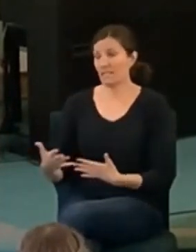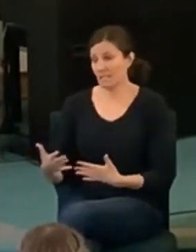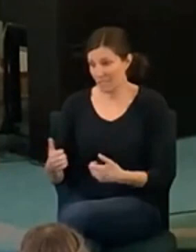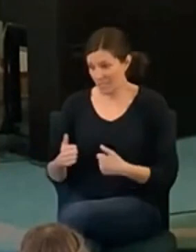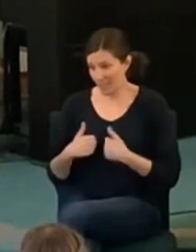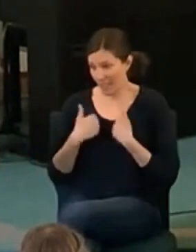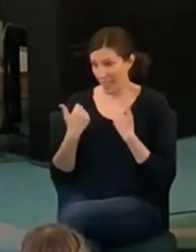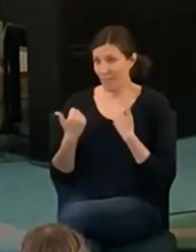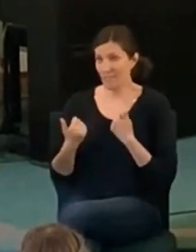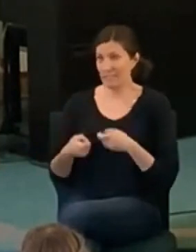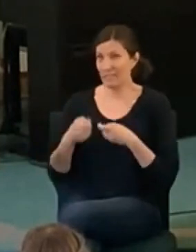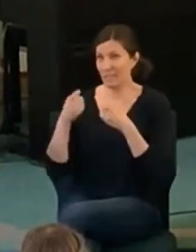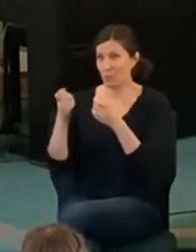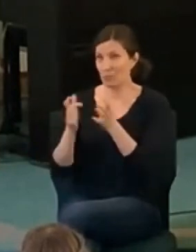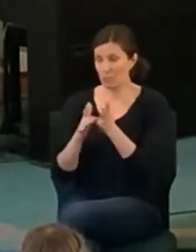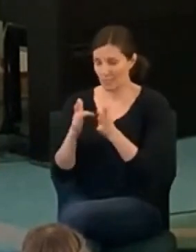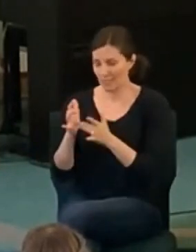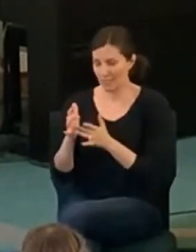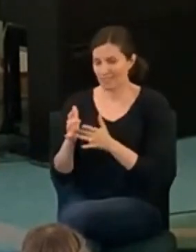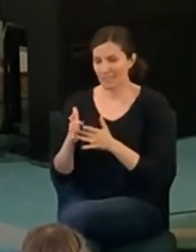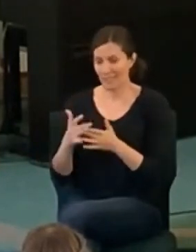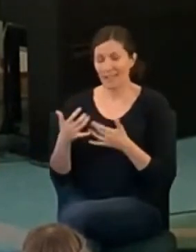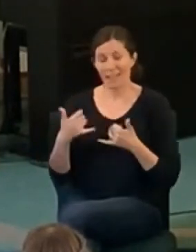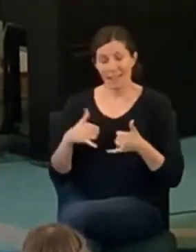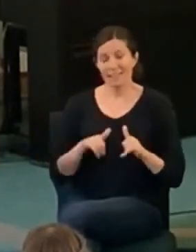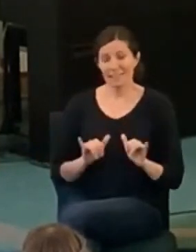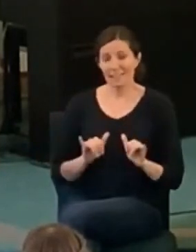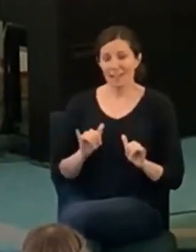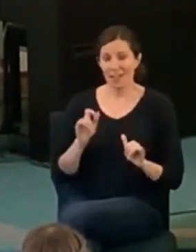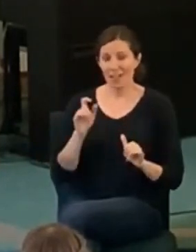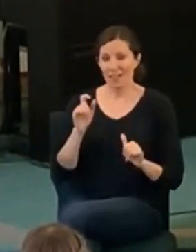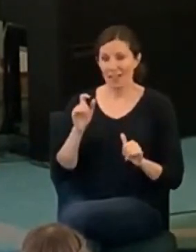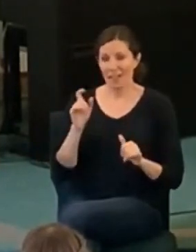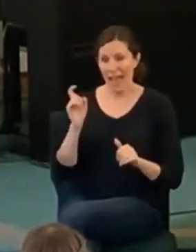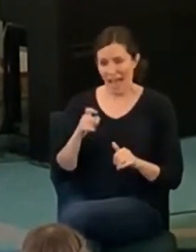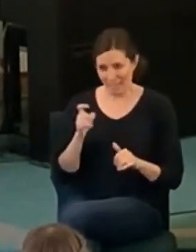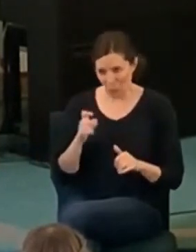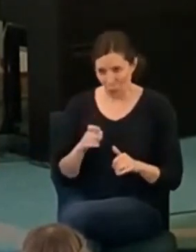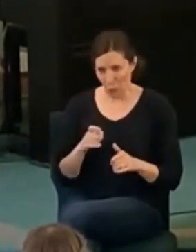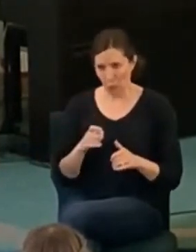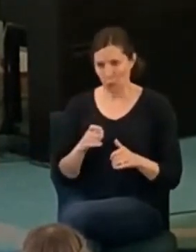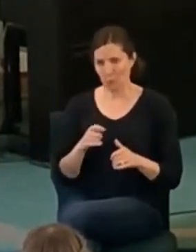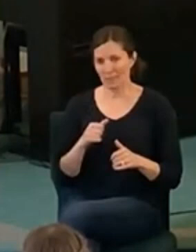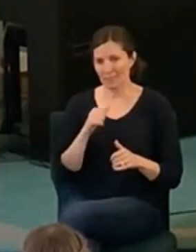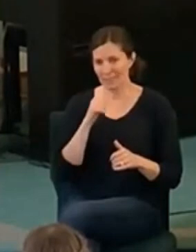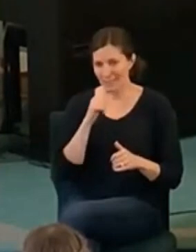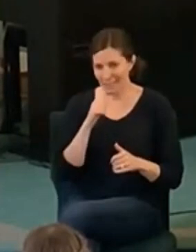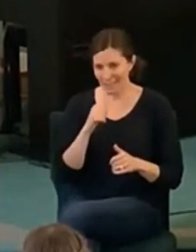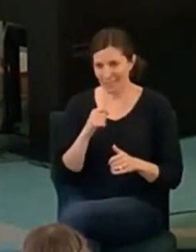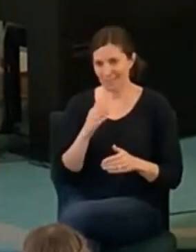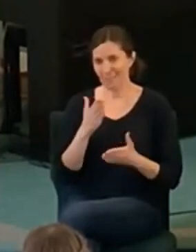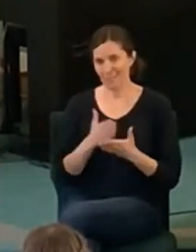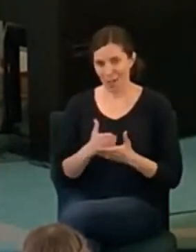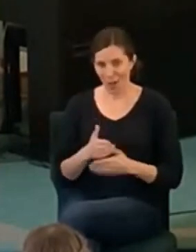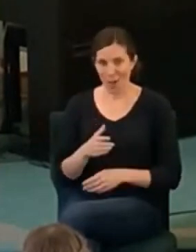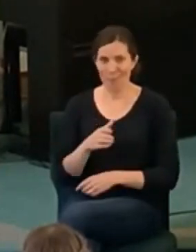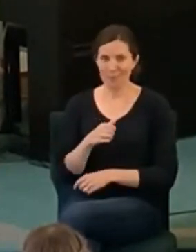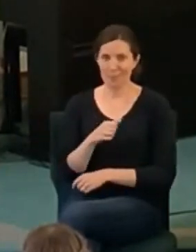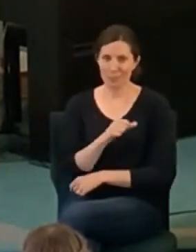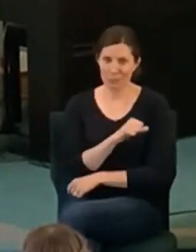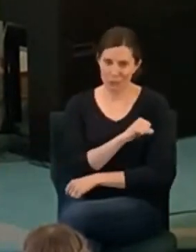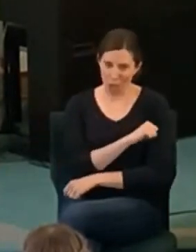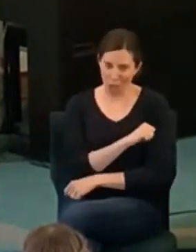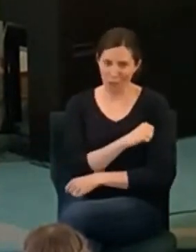gets there, and he wraps his arms around him and says, hey man, it's great you're here, and sits with him. And